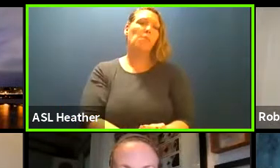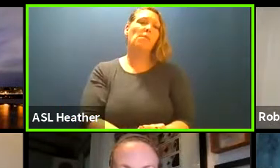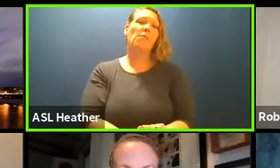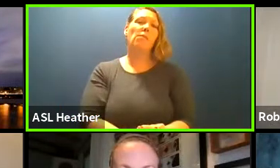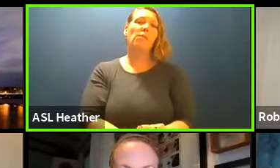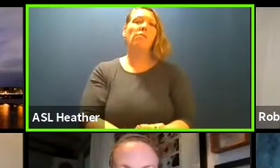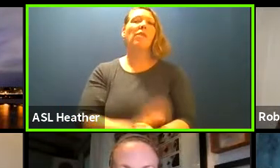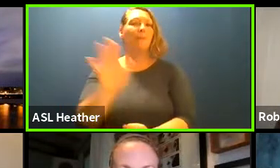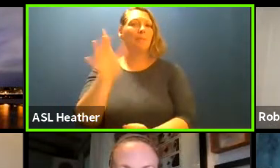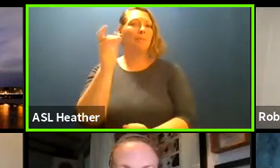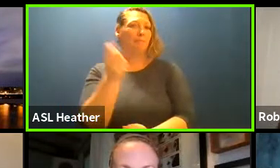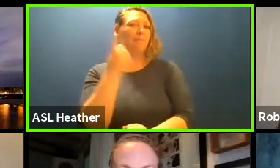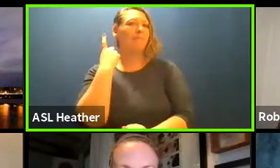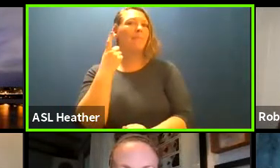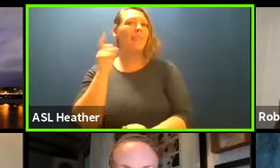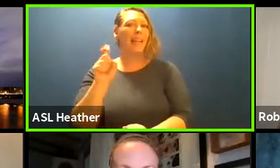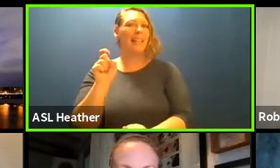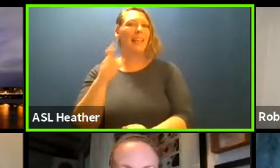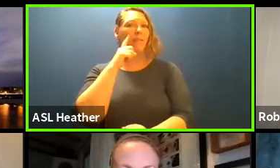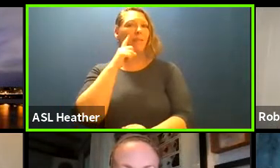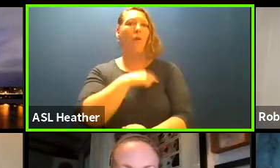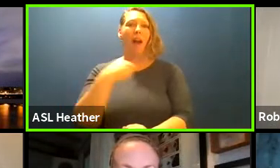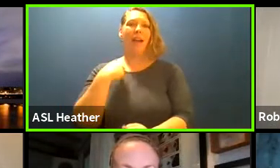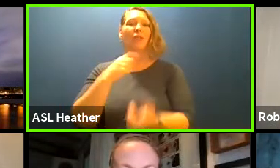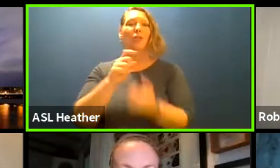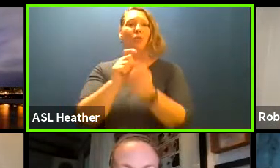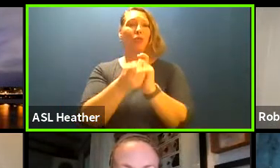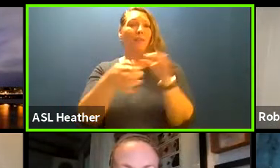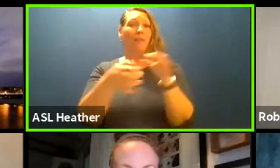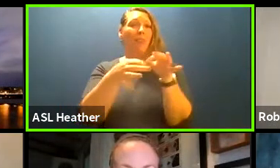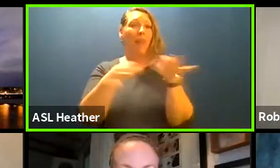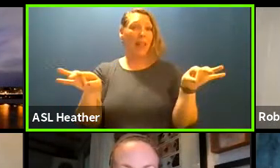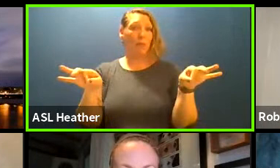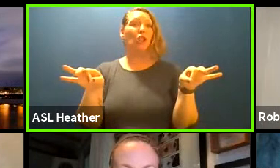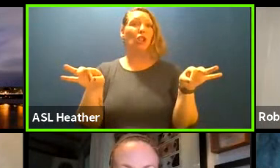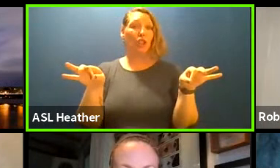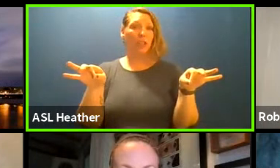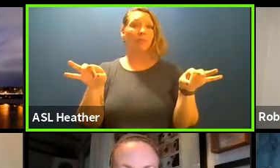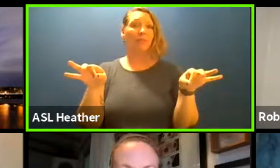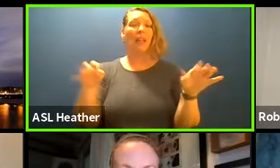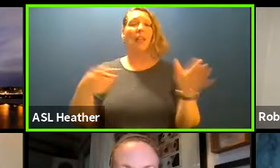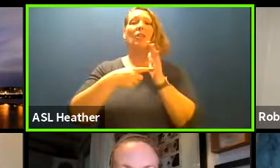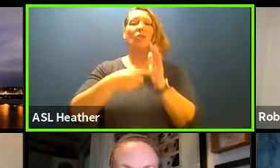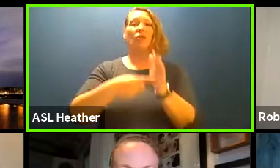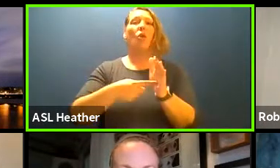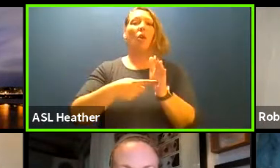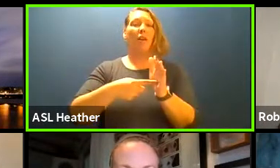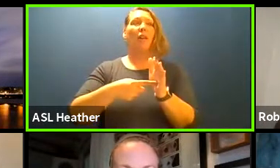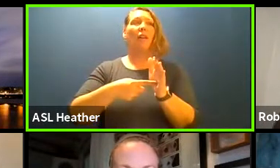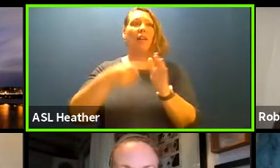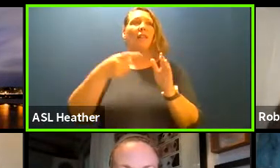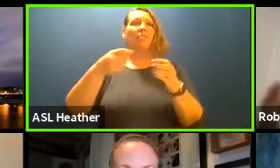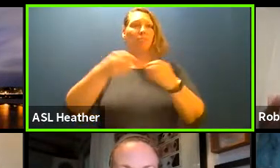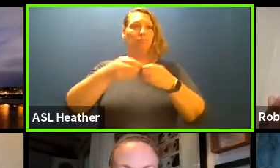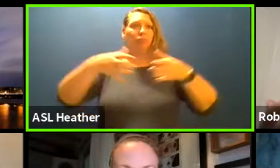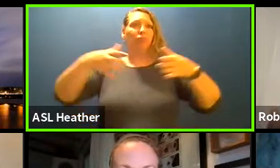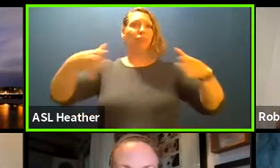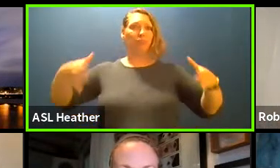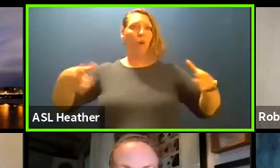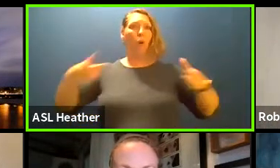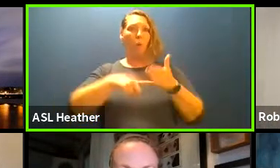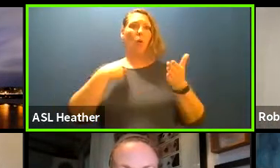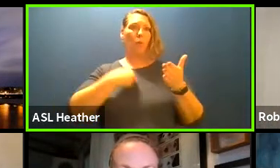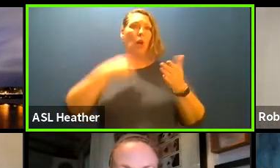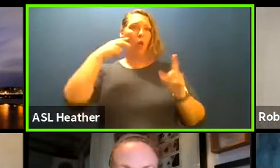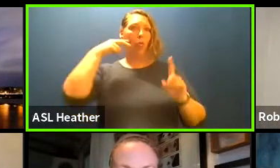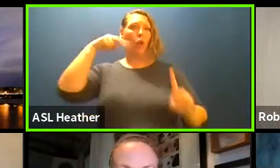So I hear a need for us to shift our language so that we reflect more of the expansiveness of what we're actually looking